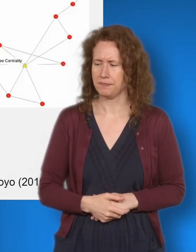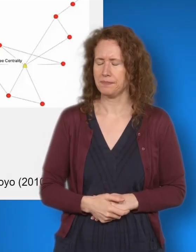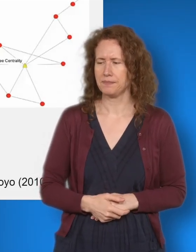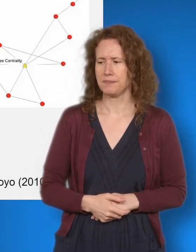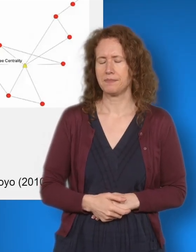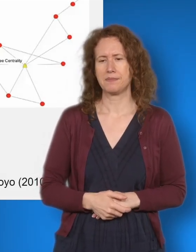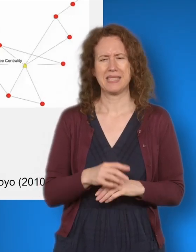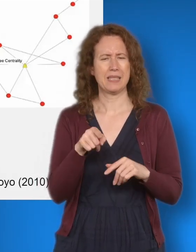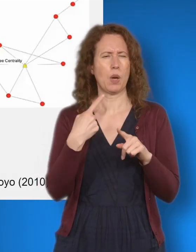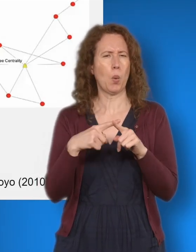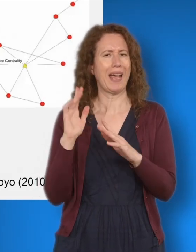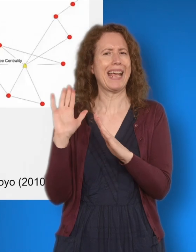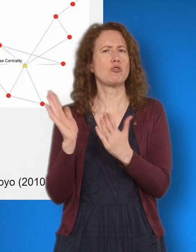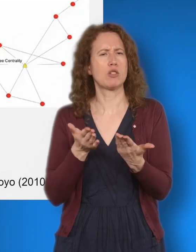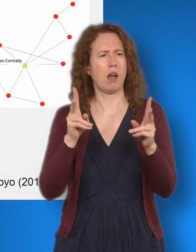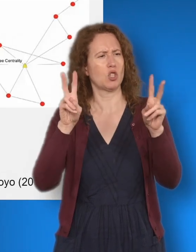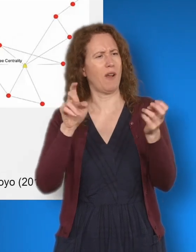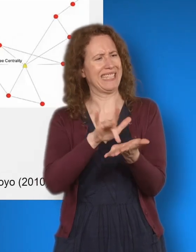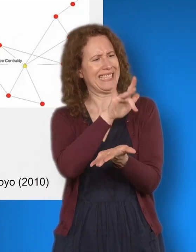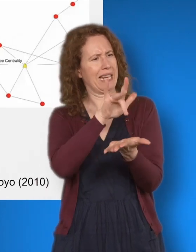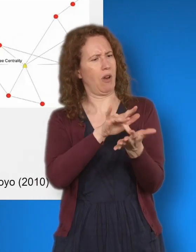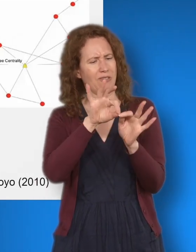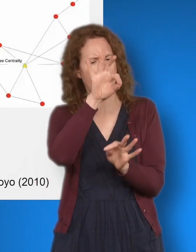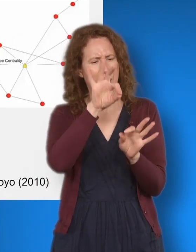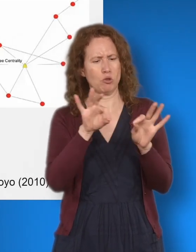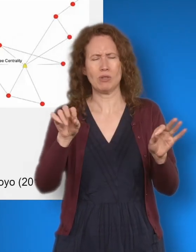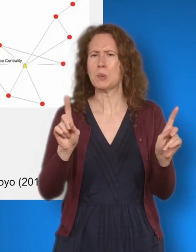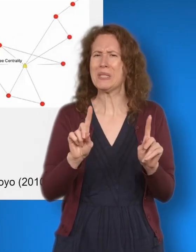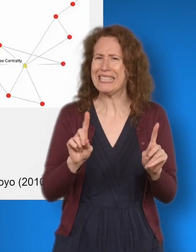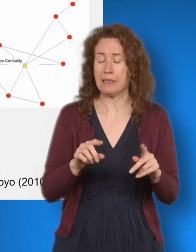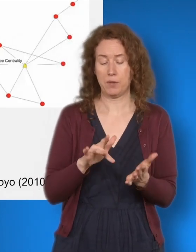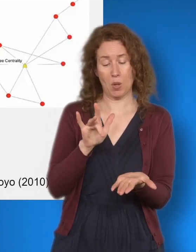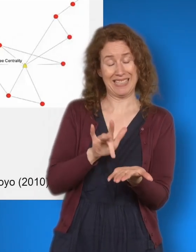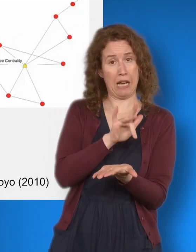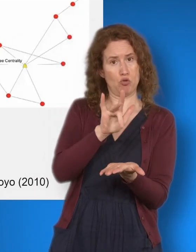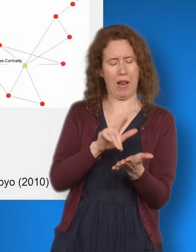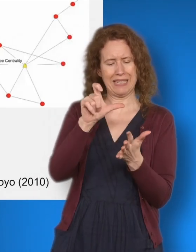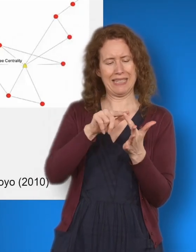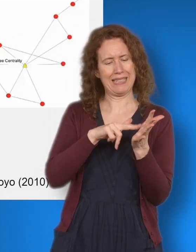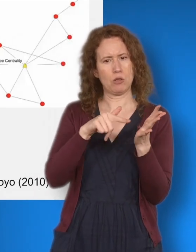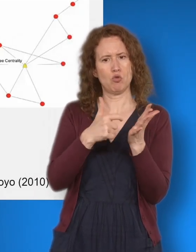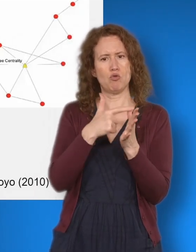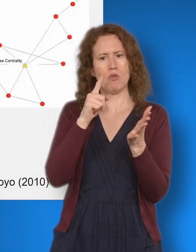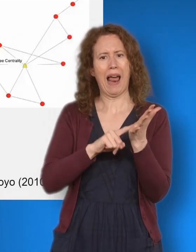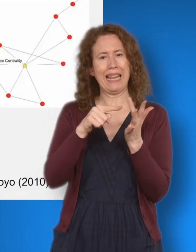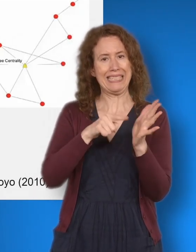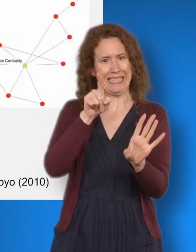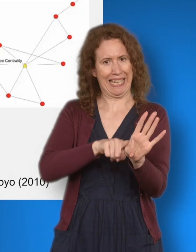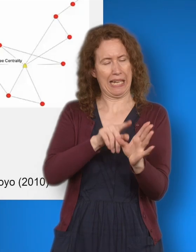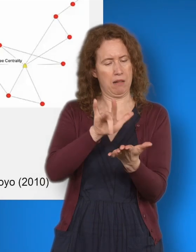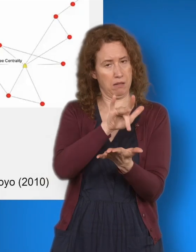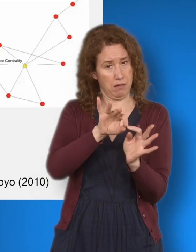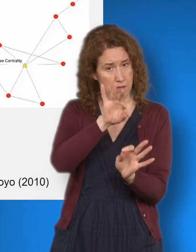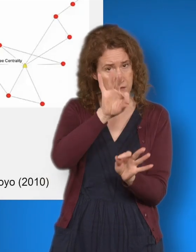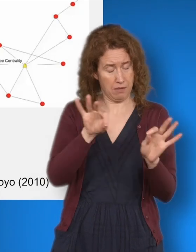an introduction to what centrality metrics are. Centrality metrics in social network analysis